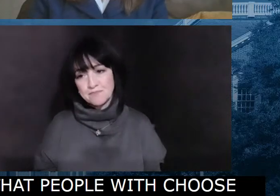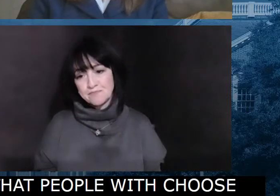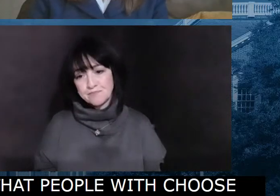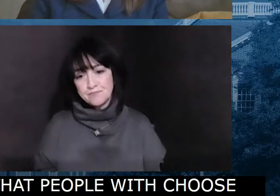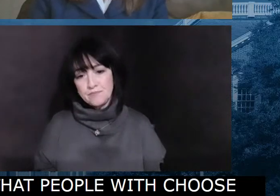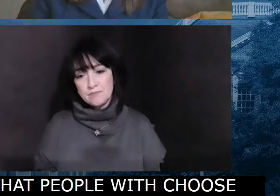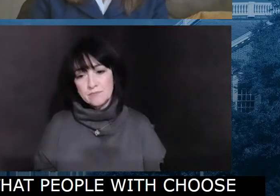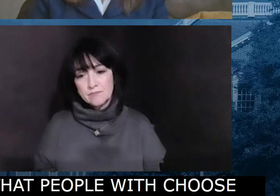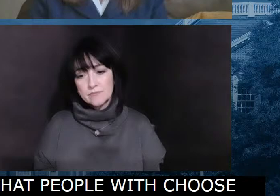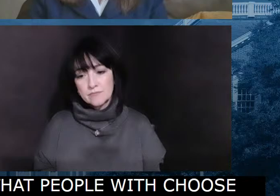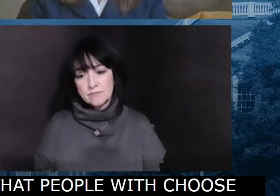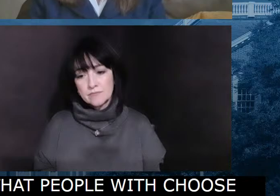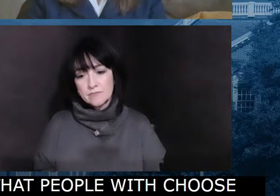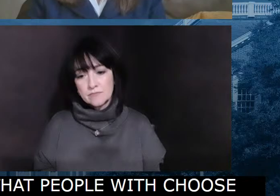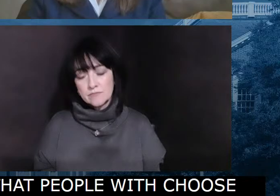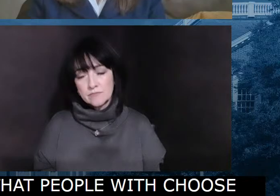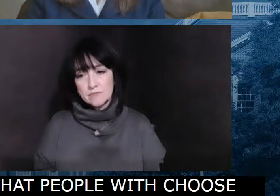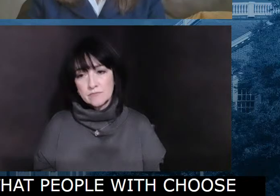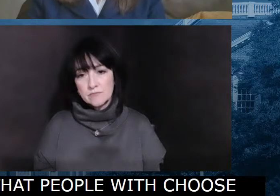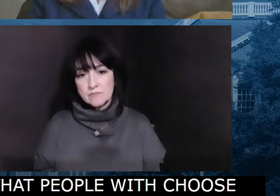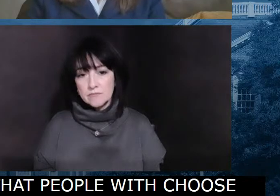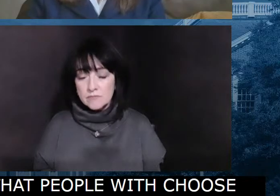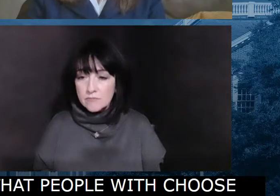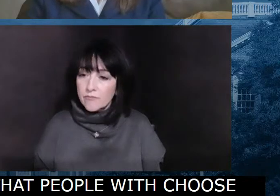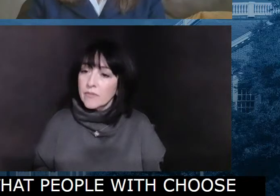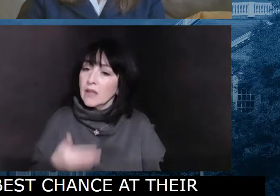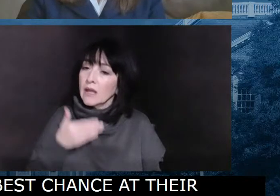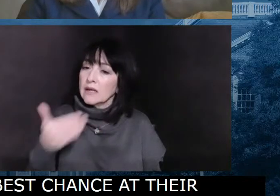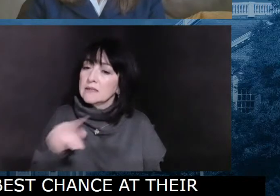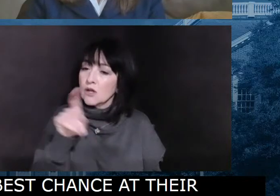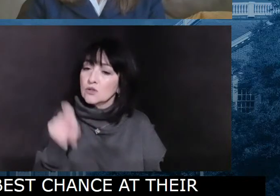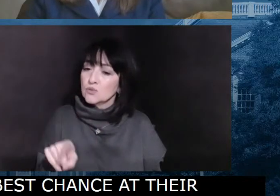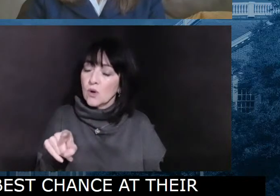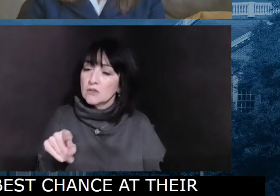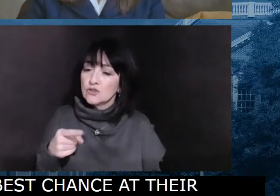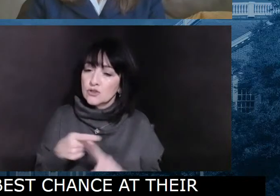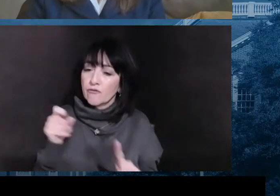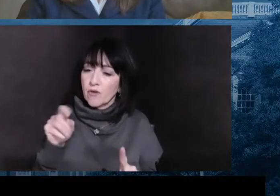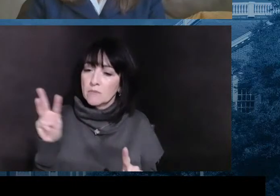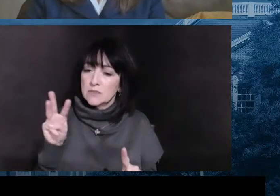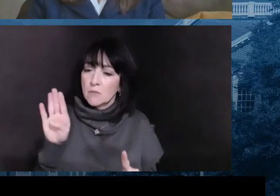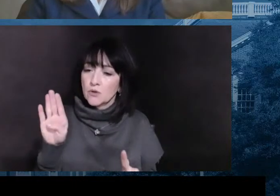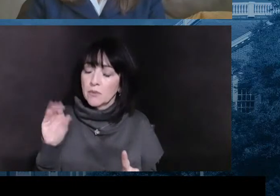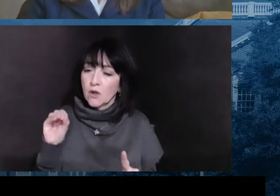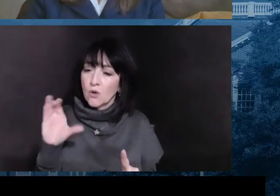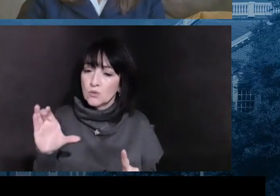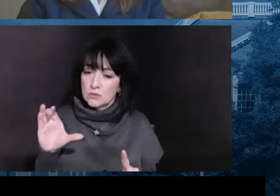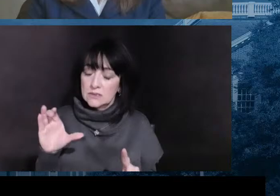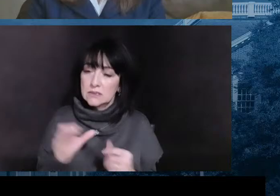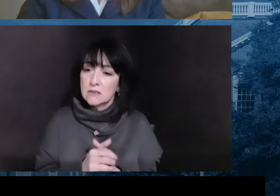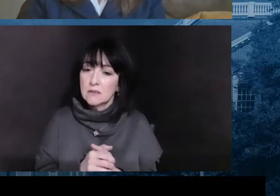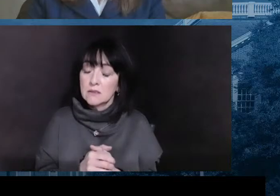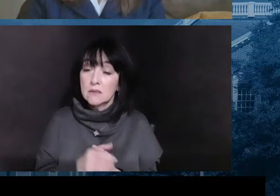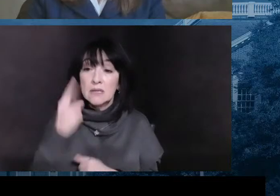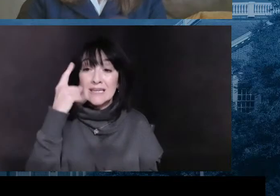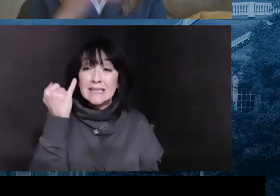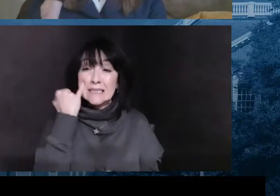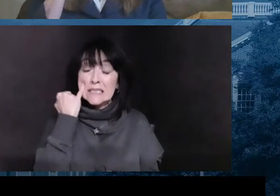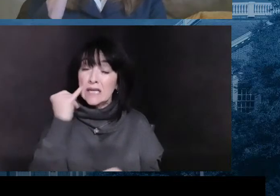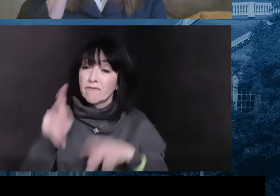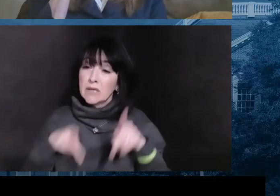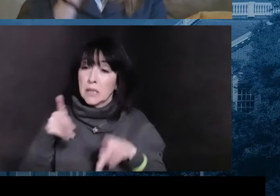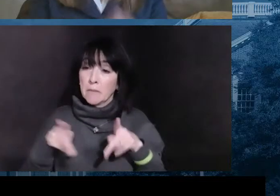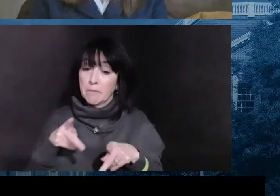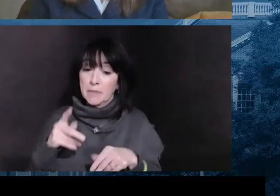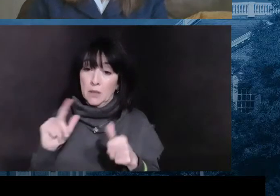Right, the next question from Kyle Johnson at WBOC is, can individuals receive their second dose at a different location from their first?